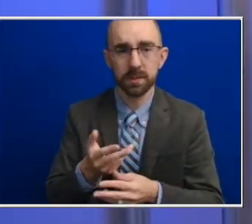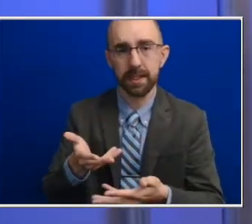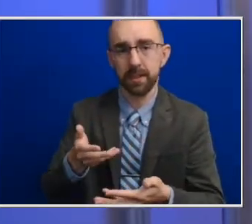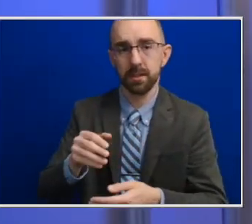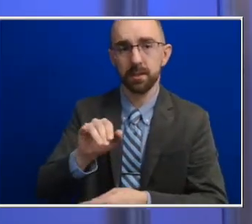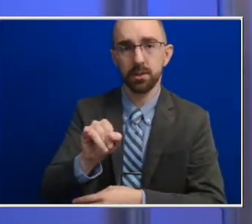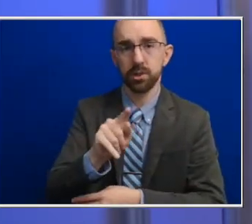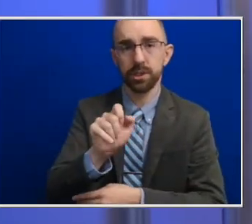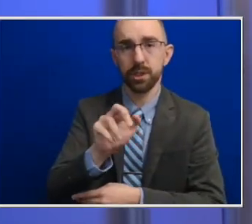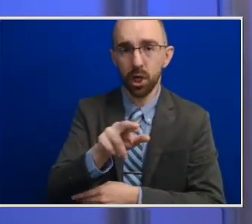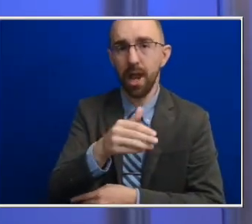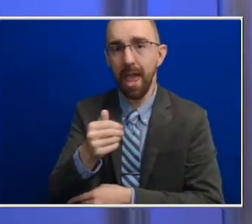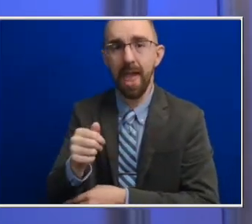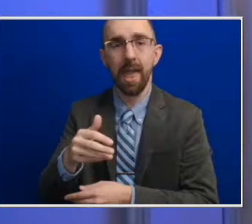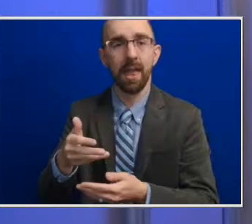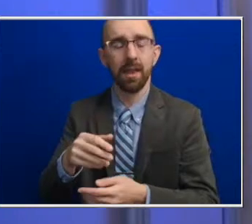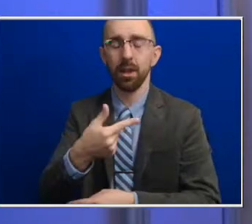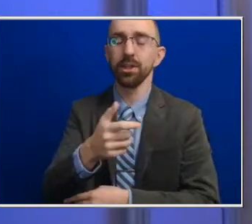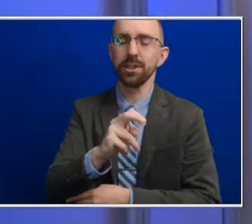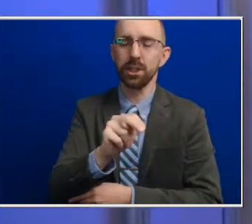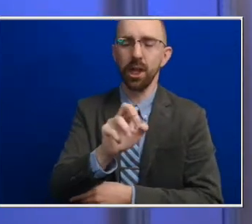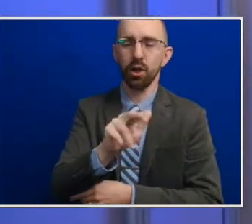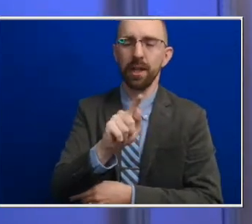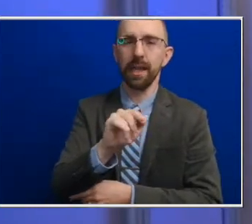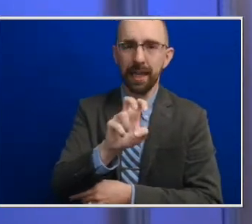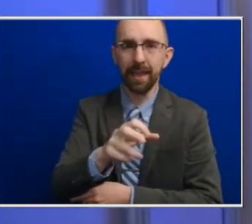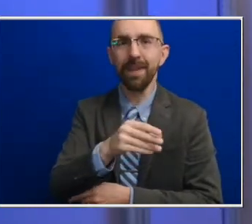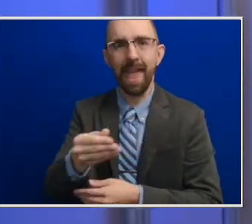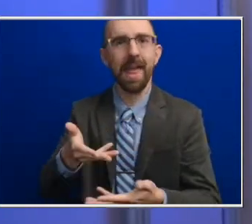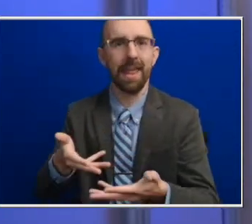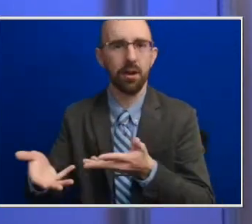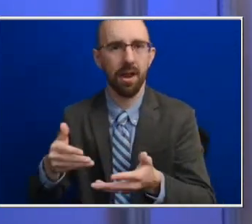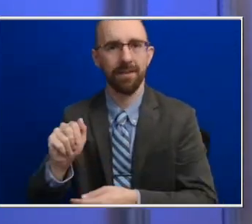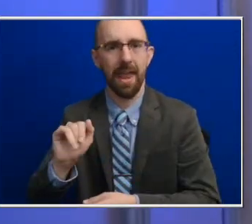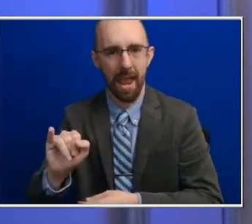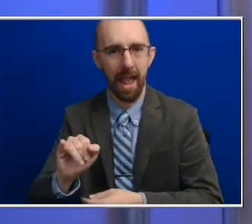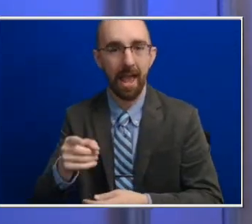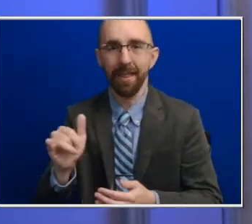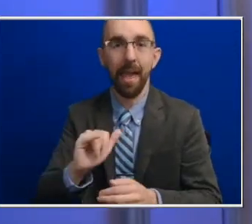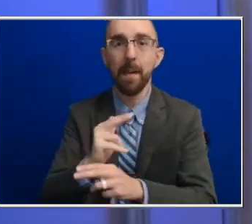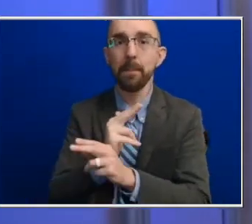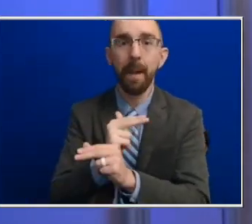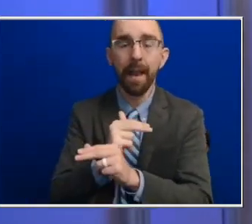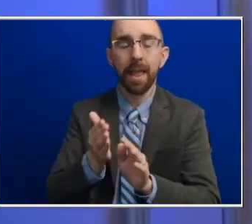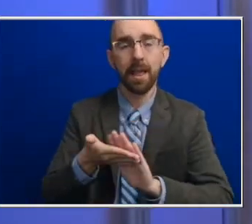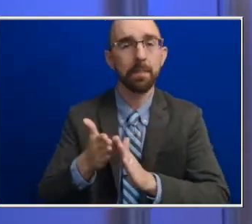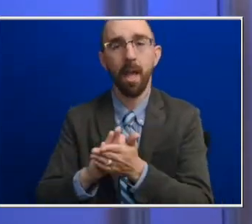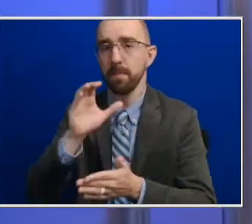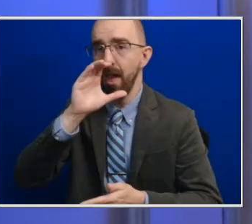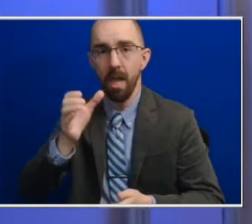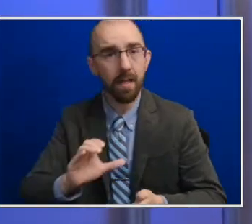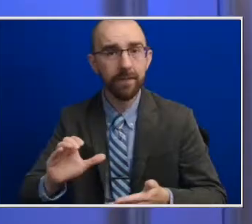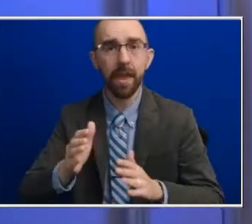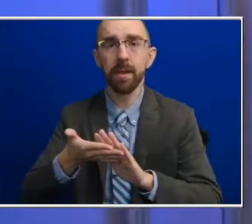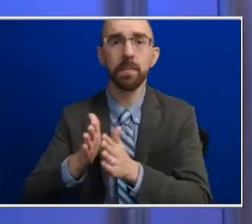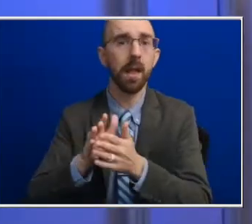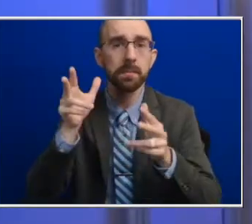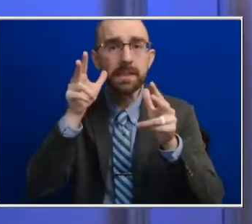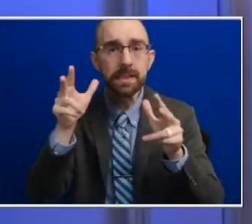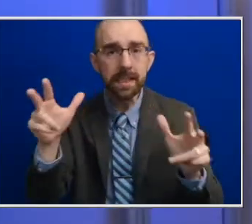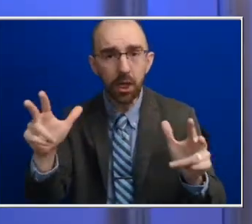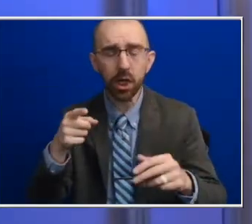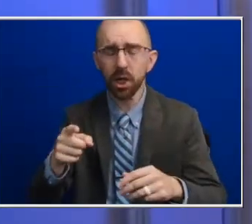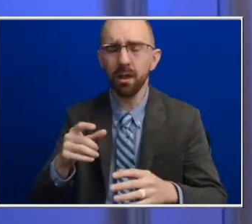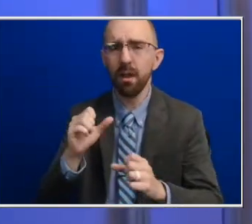so for the younger kids, they tend to watch videos in which it's a bunny that morphs into an elephant, that morphs into a deer, and they're just amazed and in